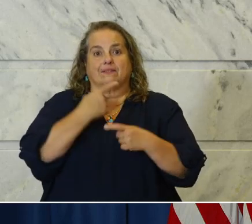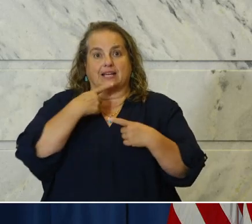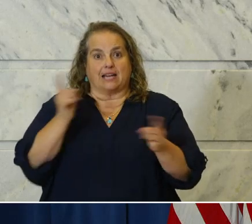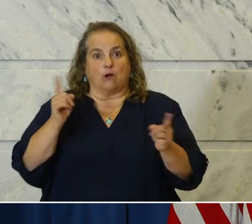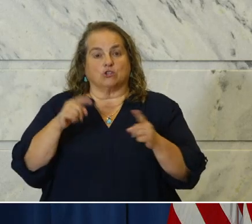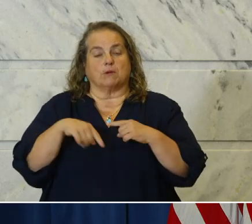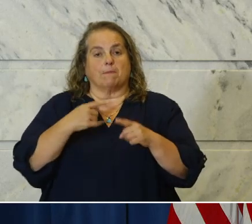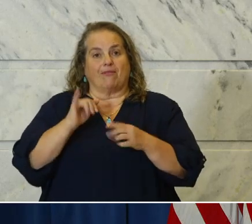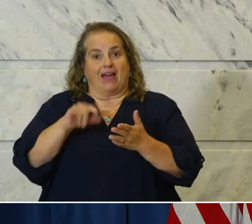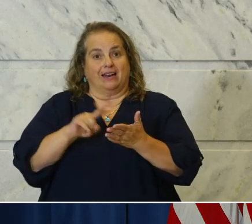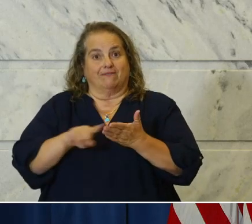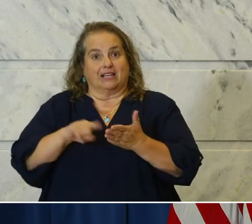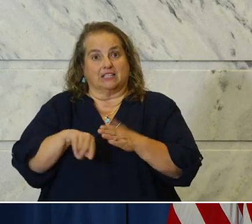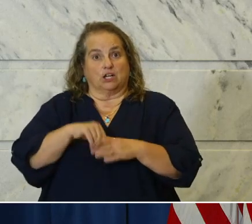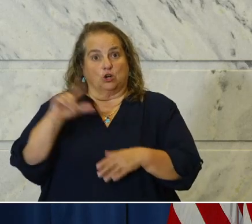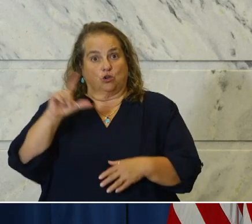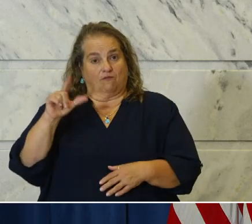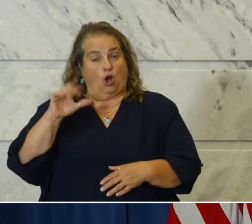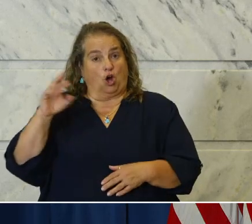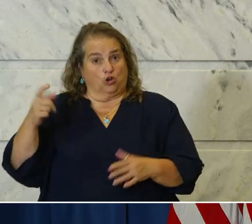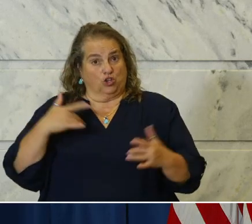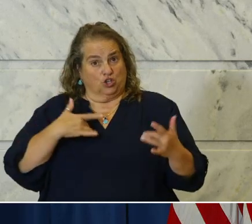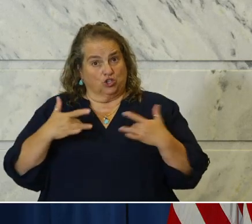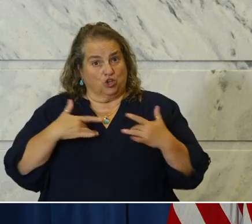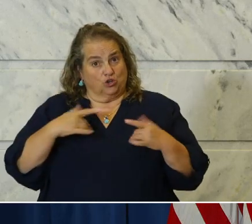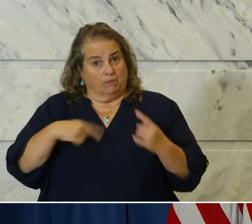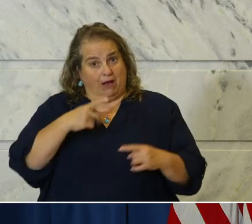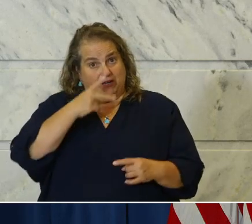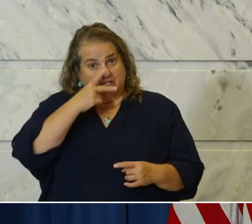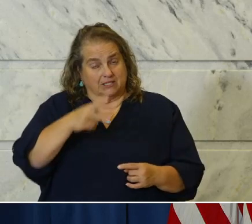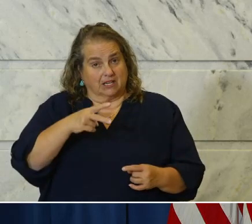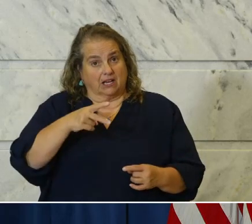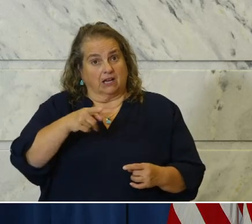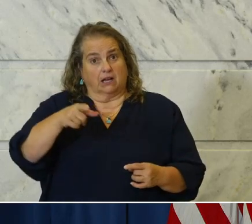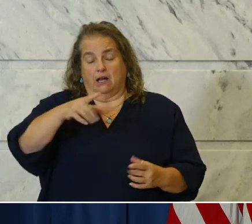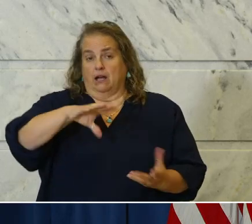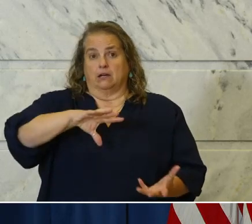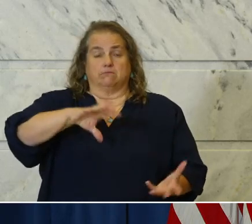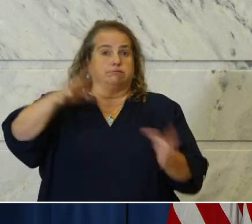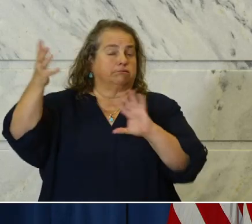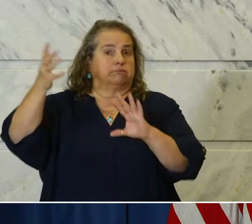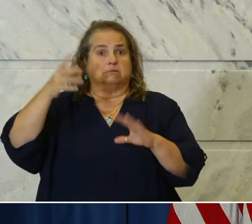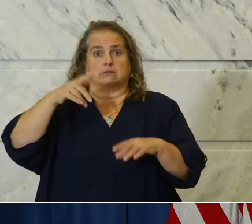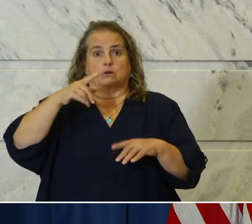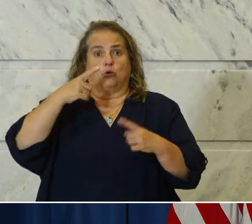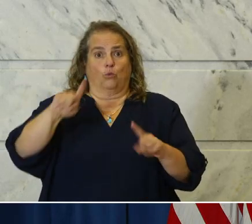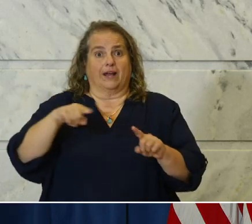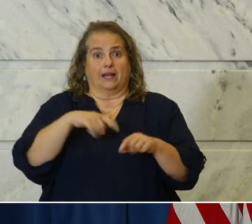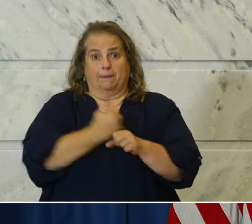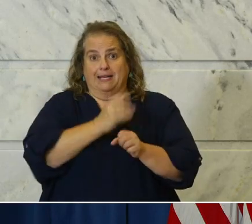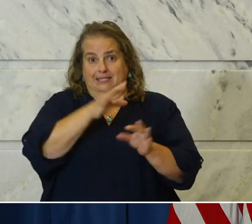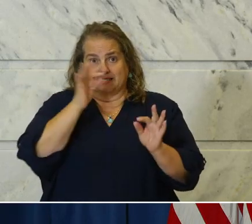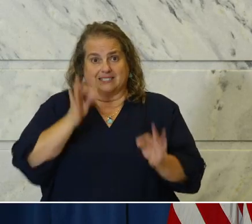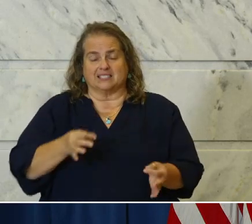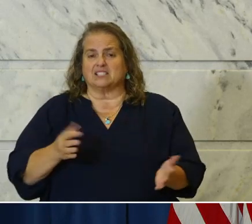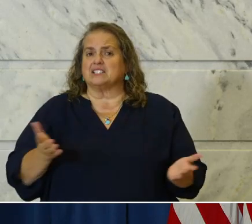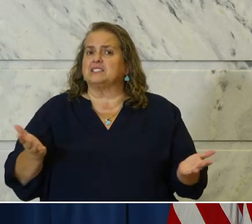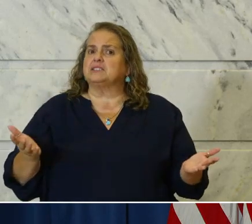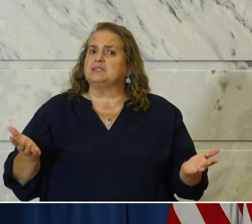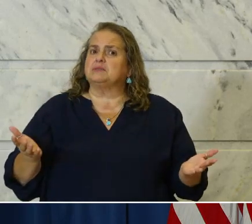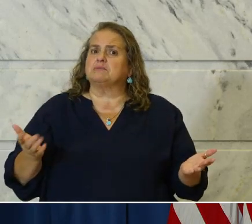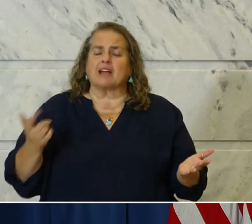The question is, how concerned am I about seeing unrest if and when General Cameron makes his decision? I think so